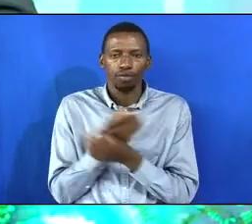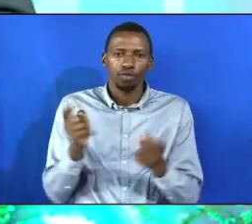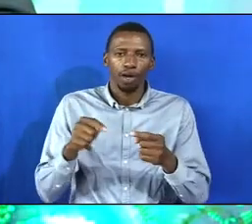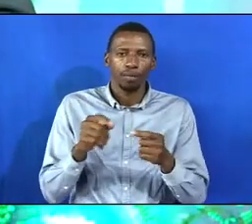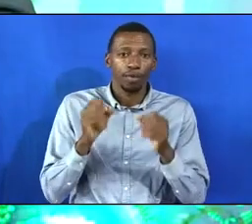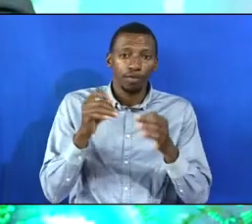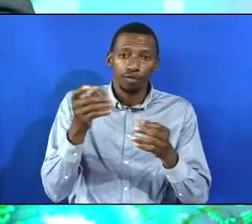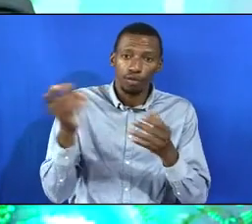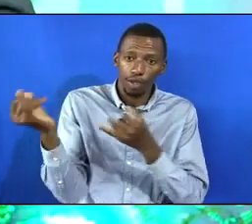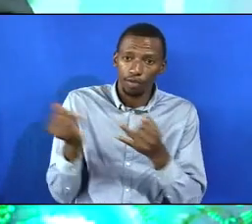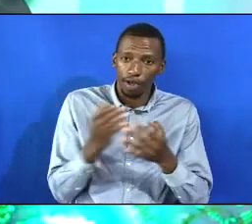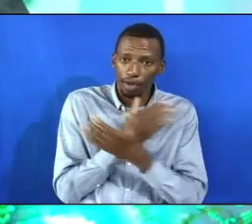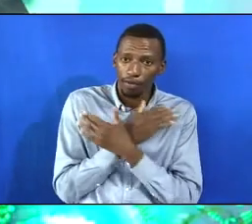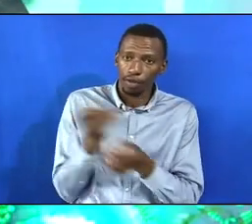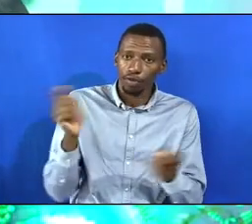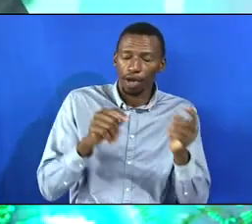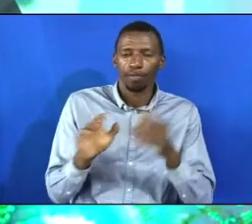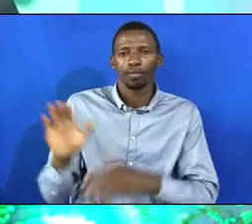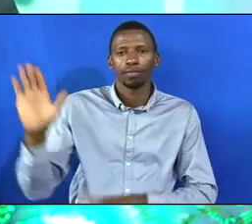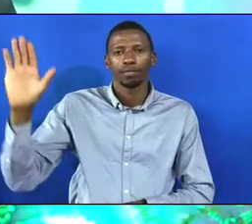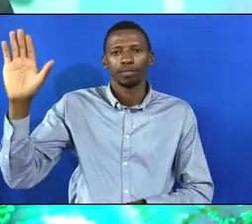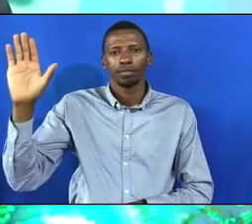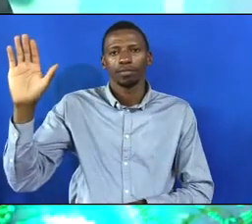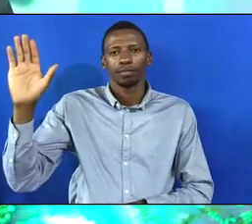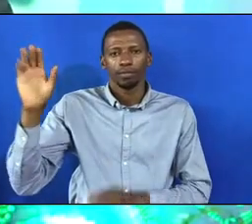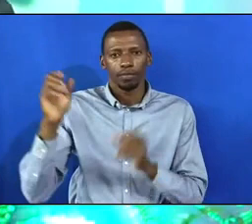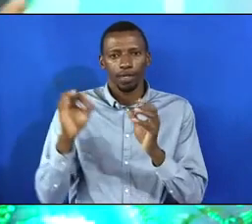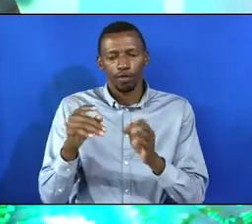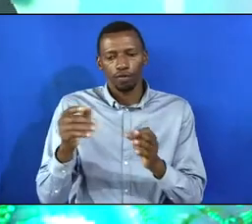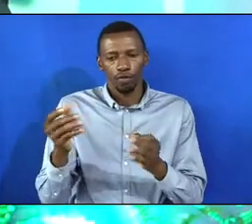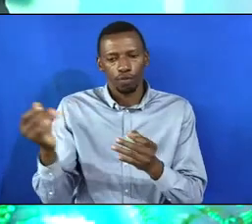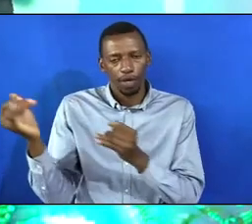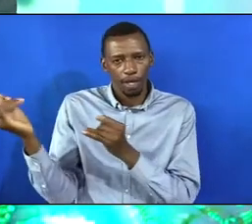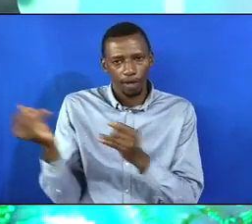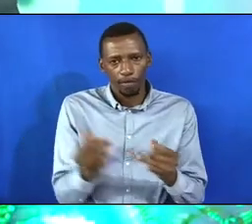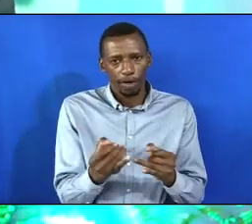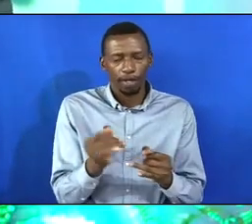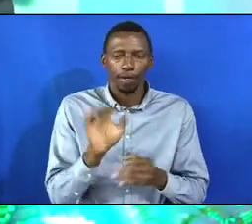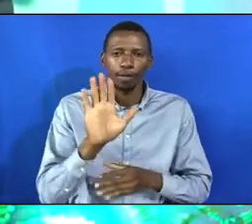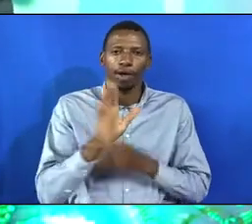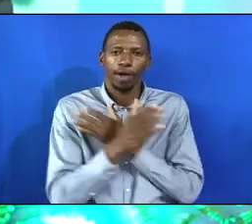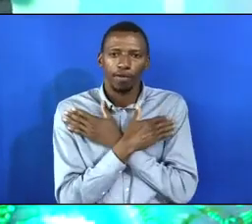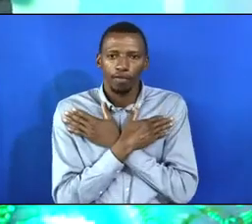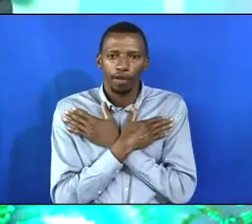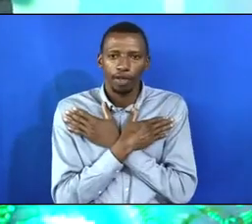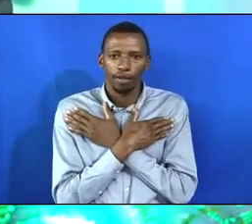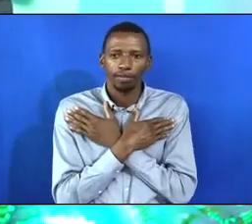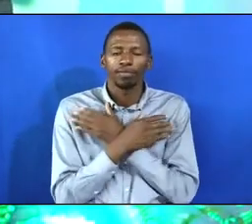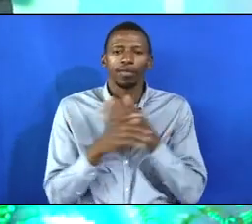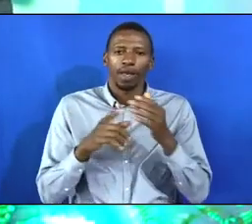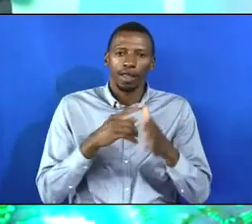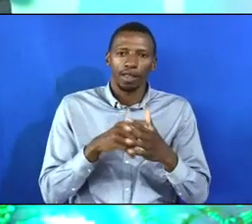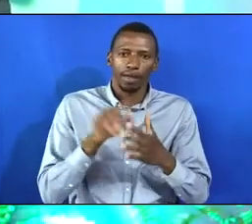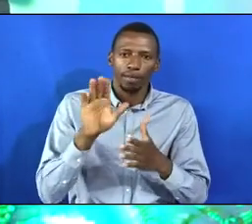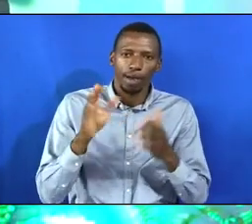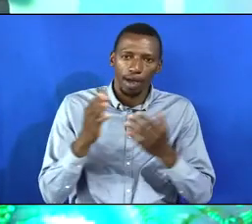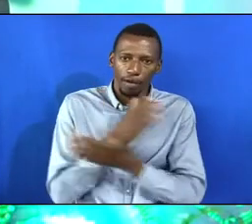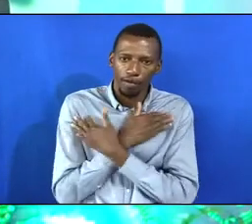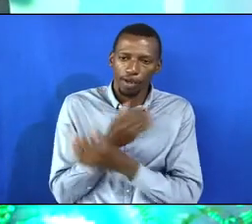up your hand. You invited a friend to this meeting, and the friend has made it here.